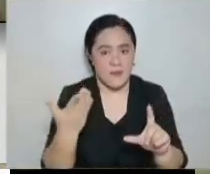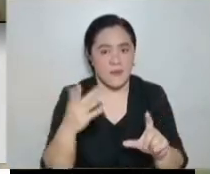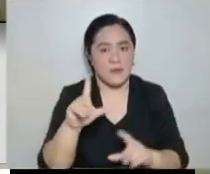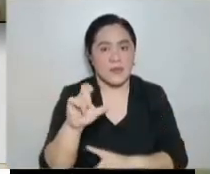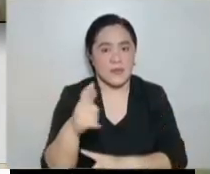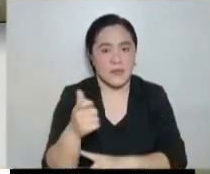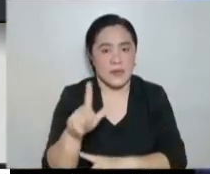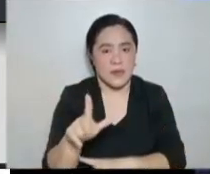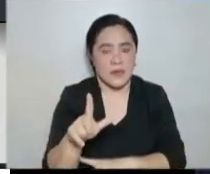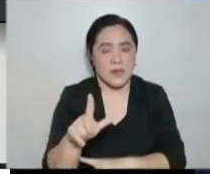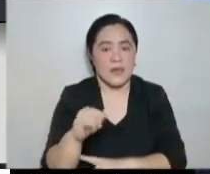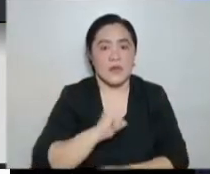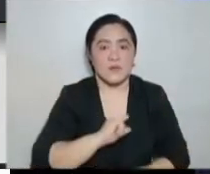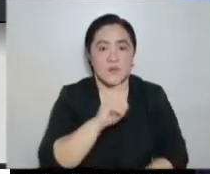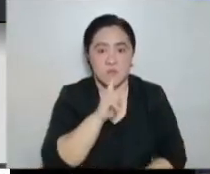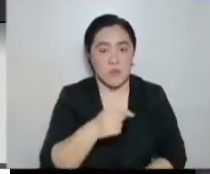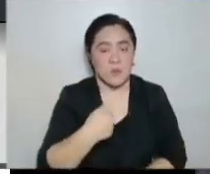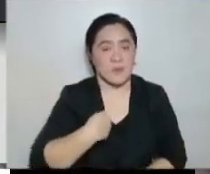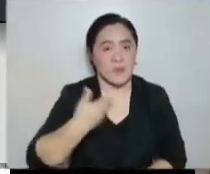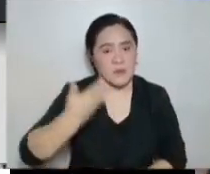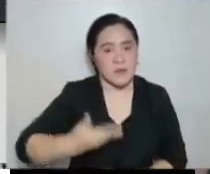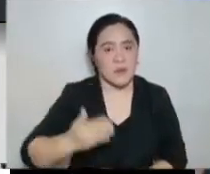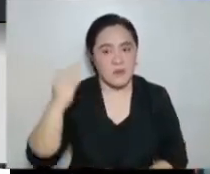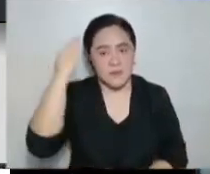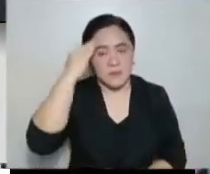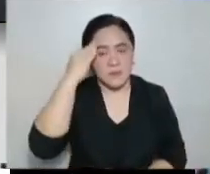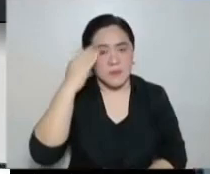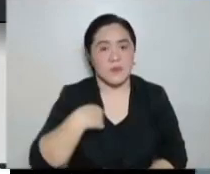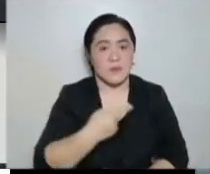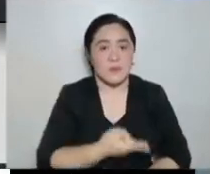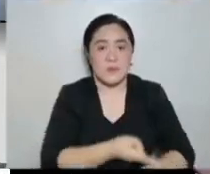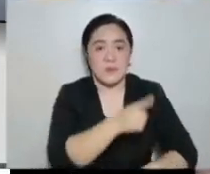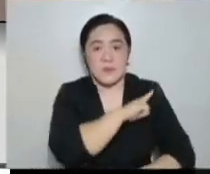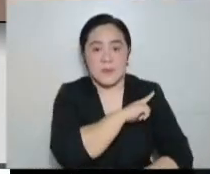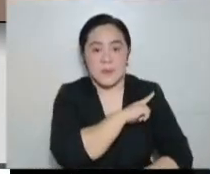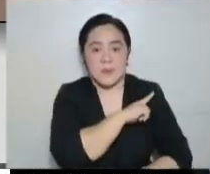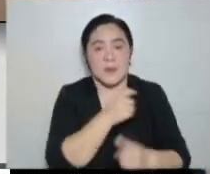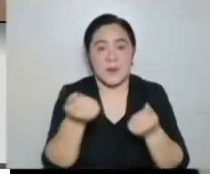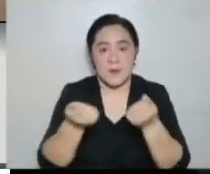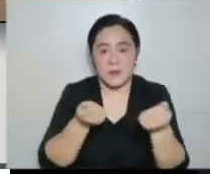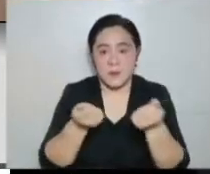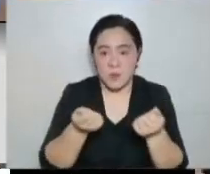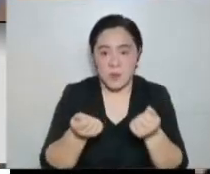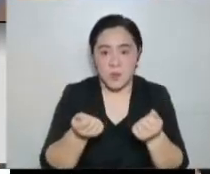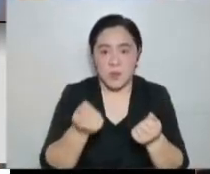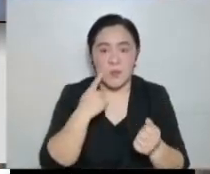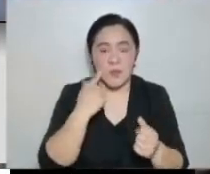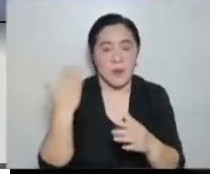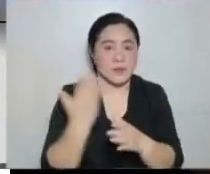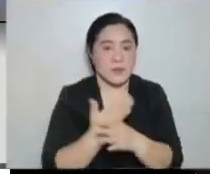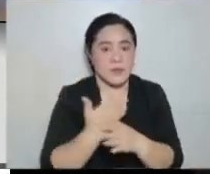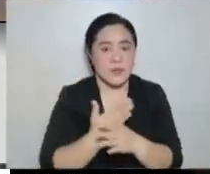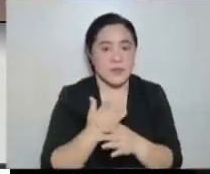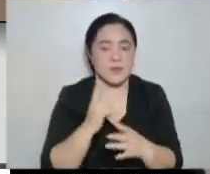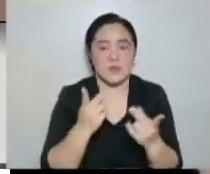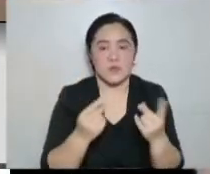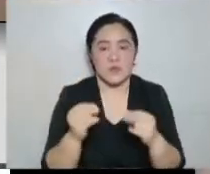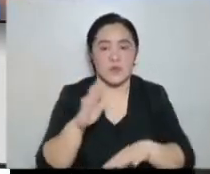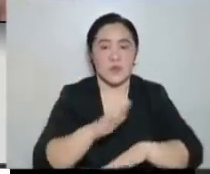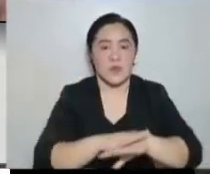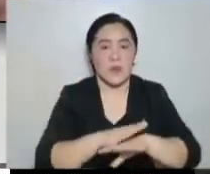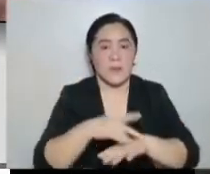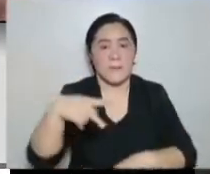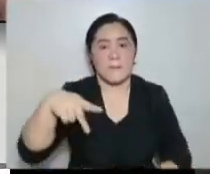had no power. There were no directives to interfere. They had a legal license from PAGCOR.